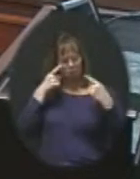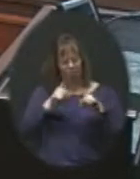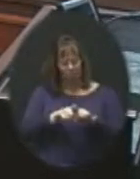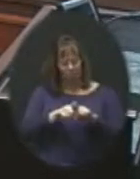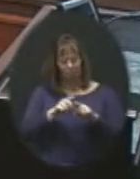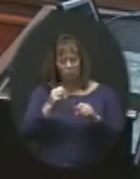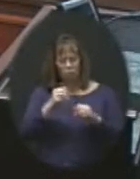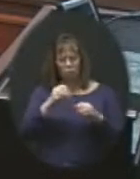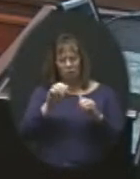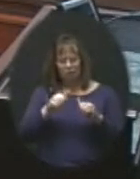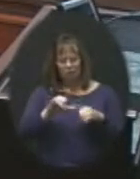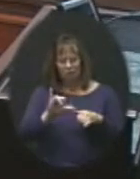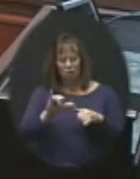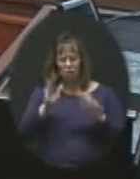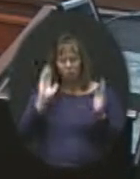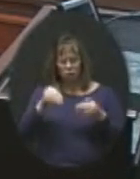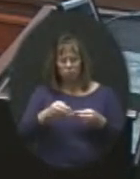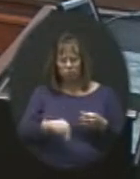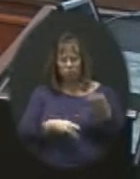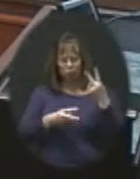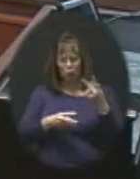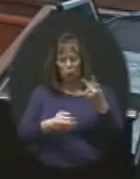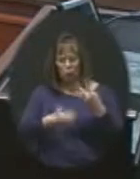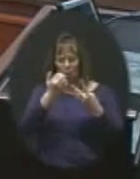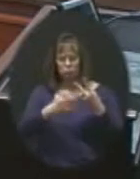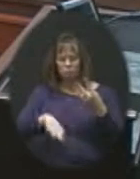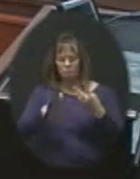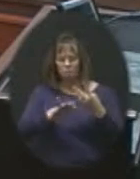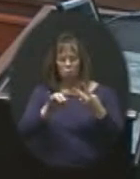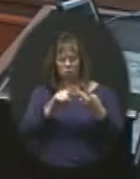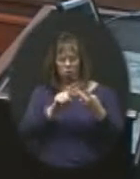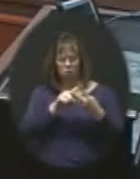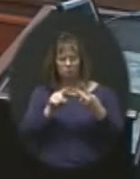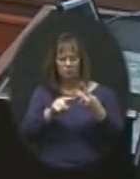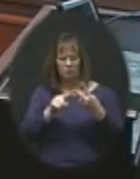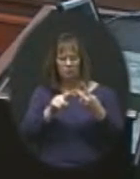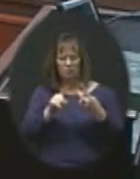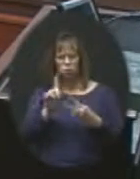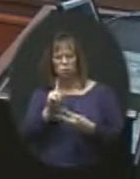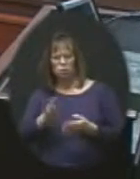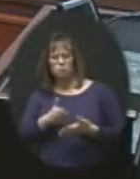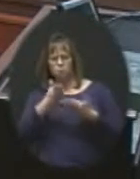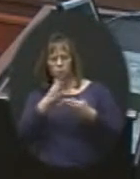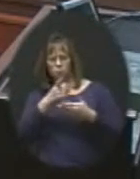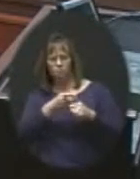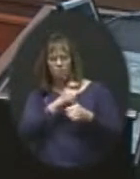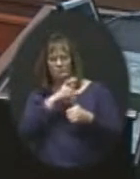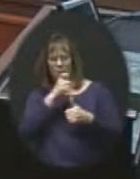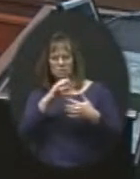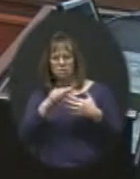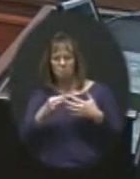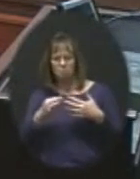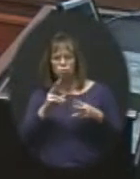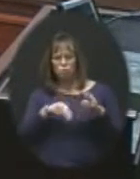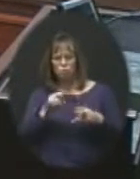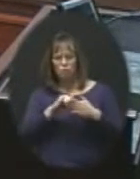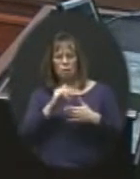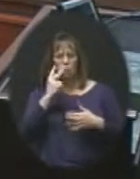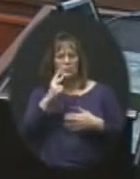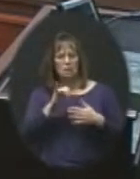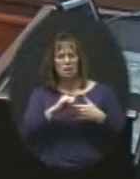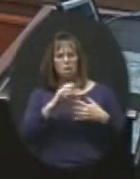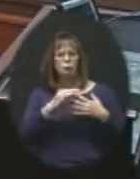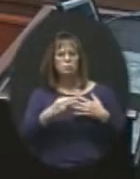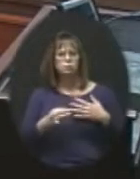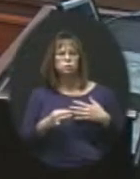so that we could still focus on the two things that are most important to us. And that's where this proposal came from because, like I said, in the option, when you look at that, you're going to see that there